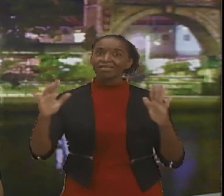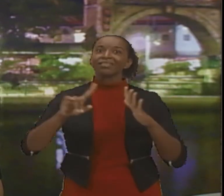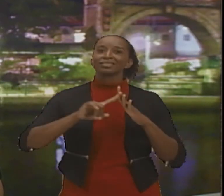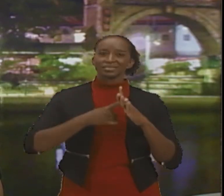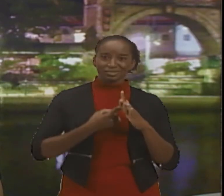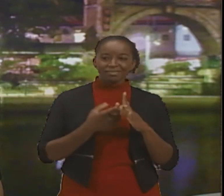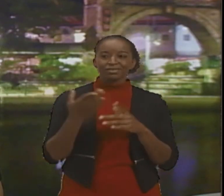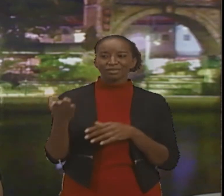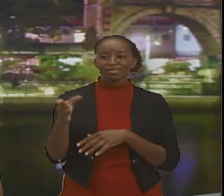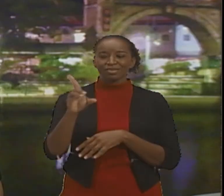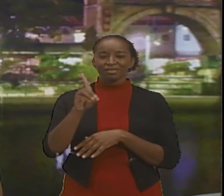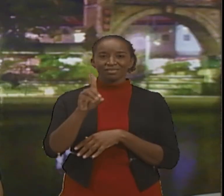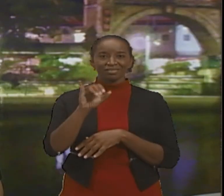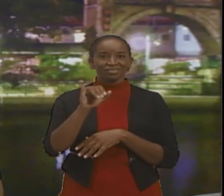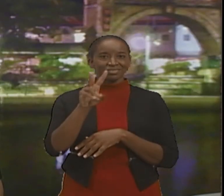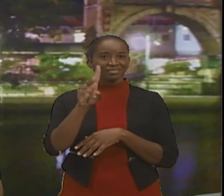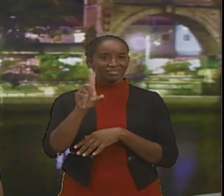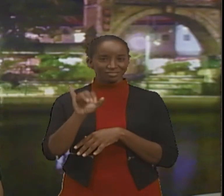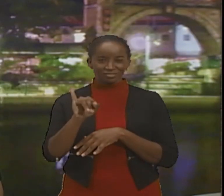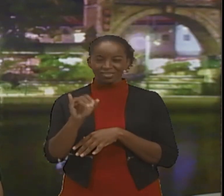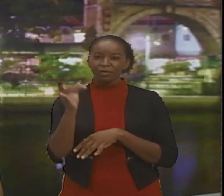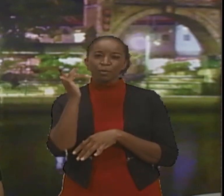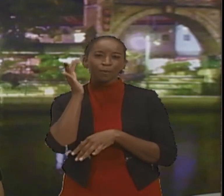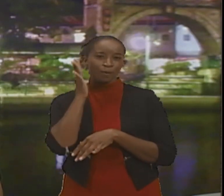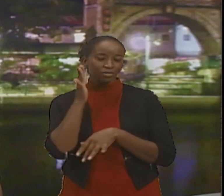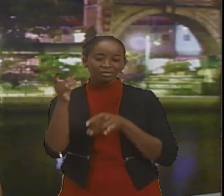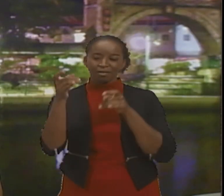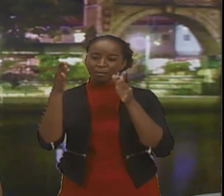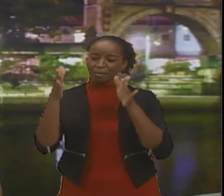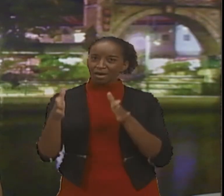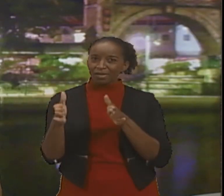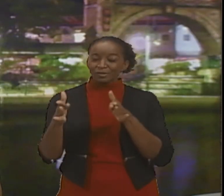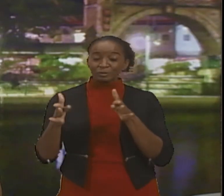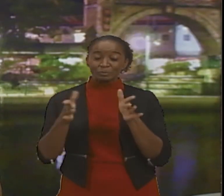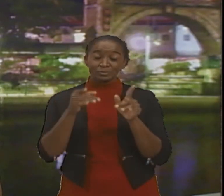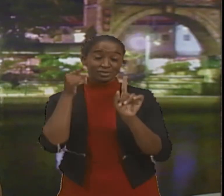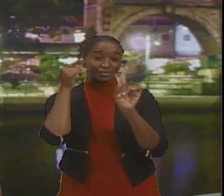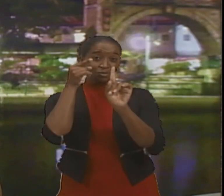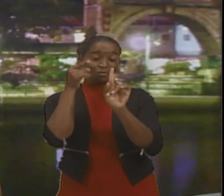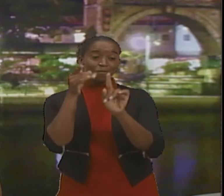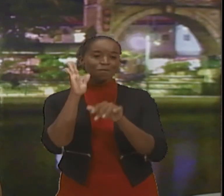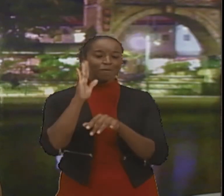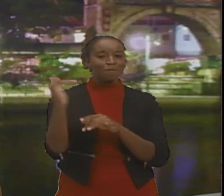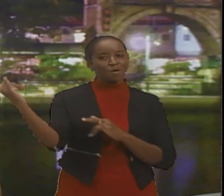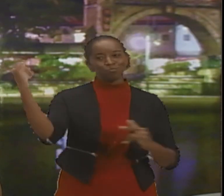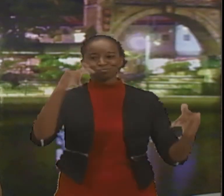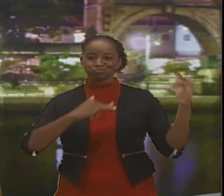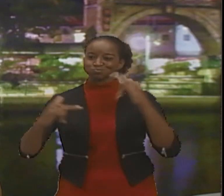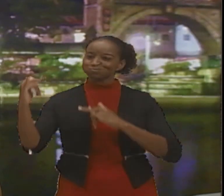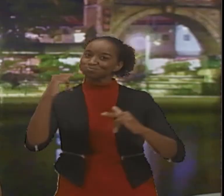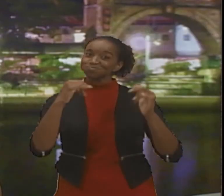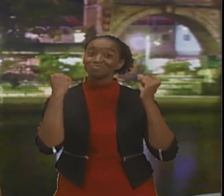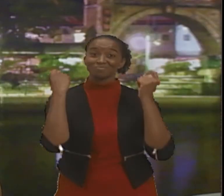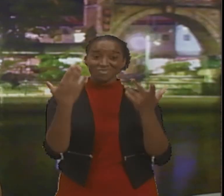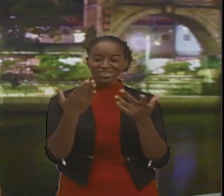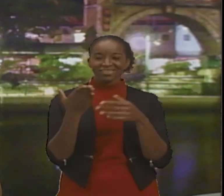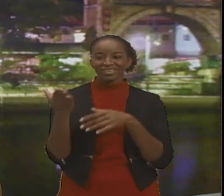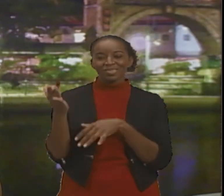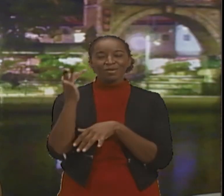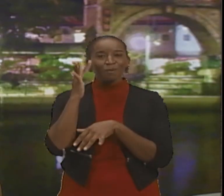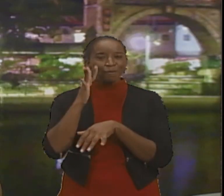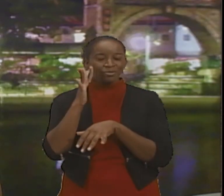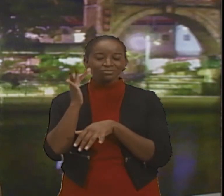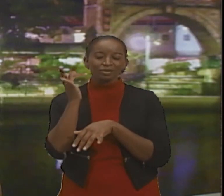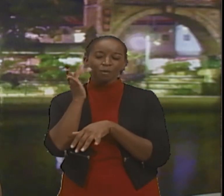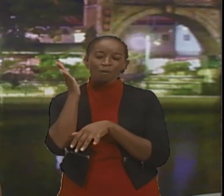to a bumper winter season. General Manager of the hotel, Alvin Jemmett, says that they have been busy completing upgrades to the property